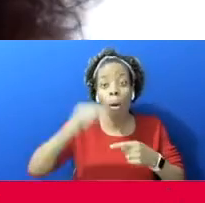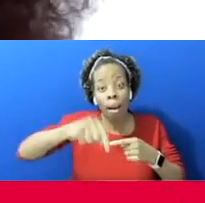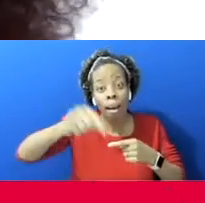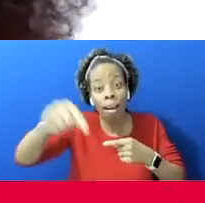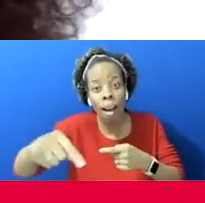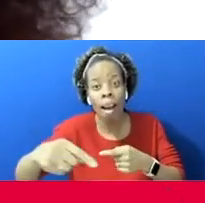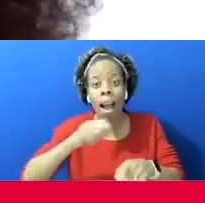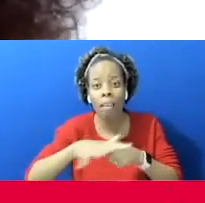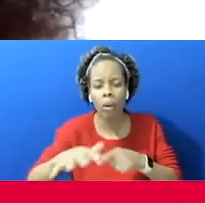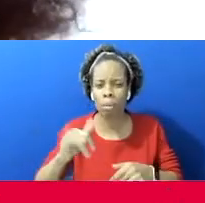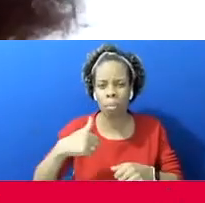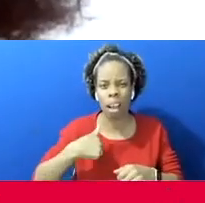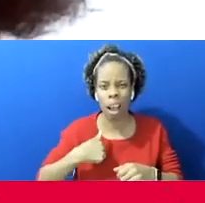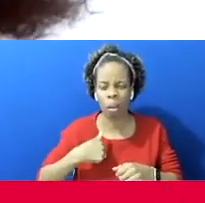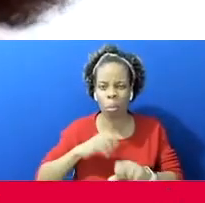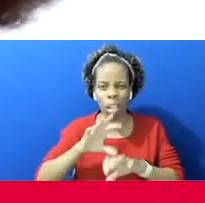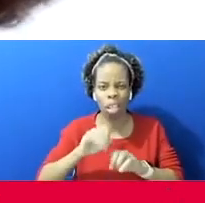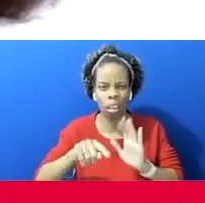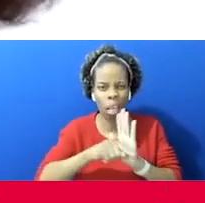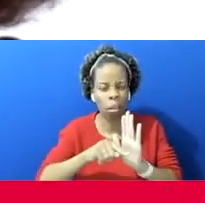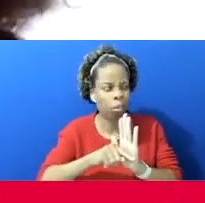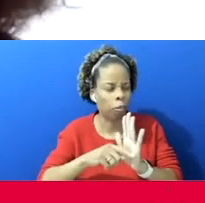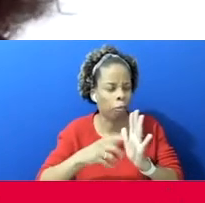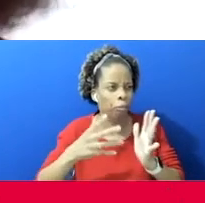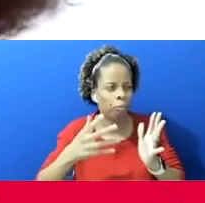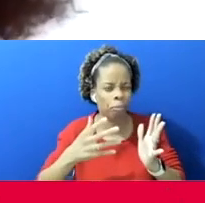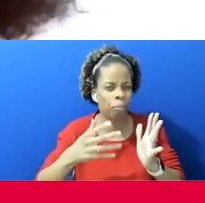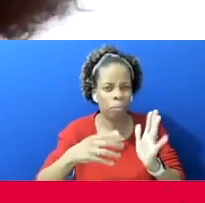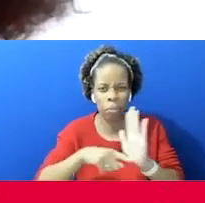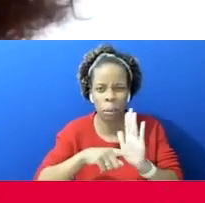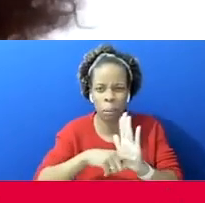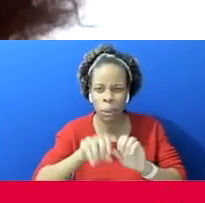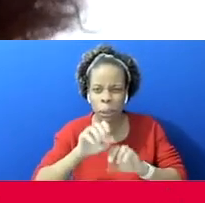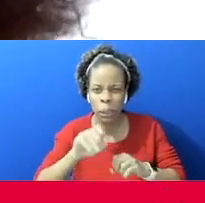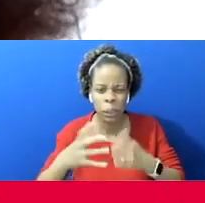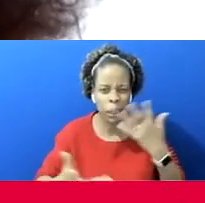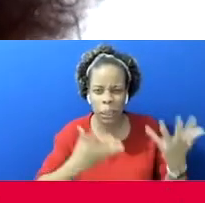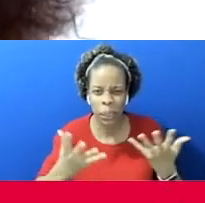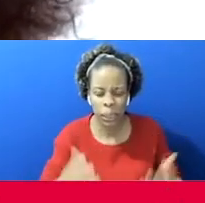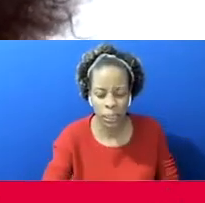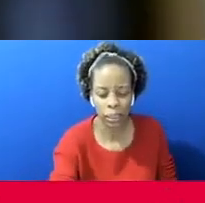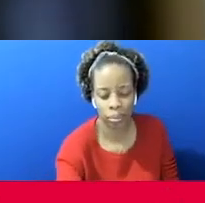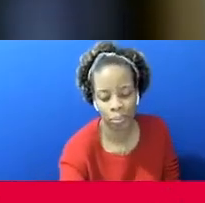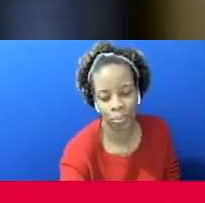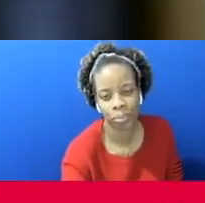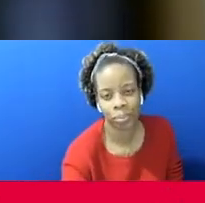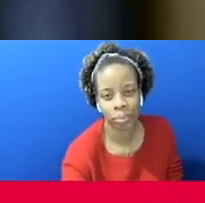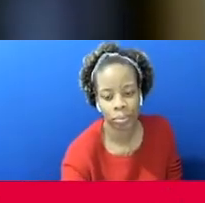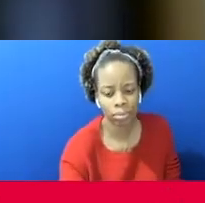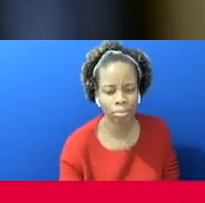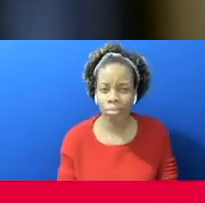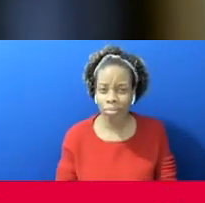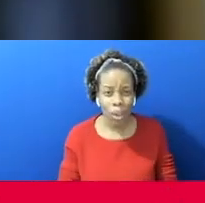maybe I'm sounding really down and like pessimist, but I don't know. I think, no, you're definitely not.